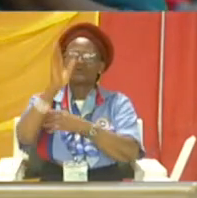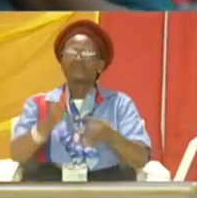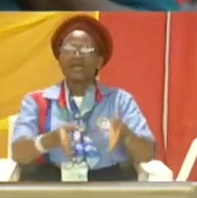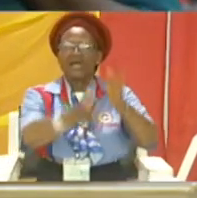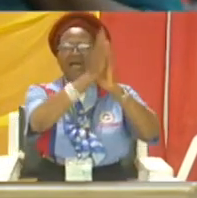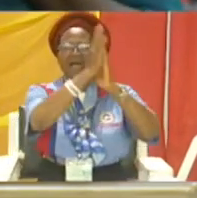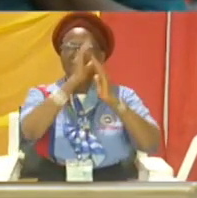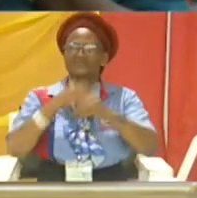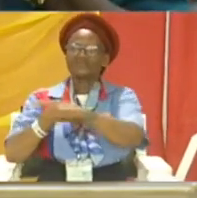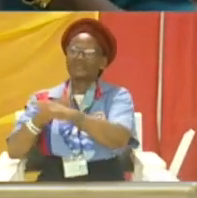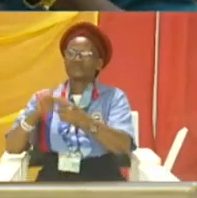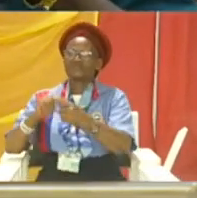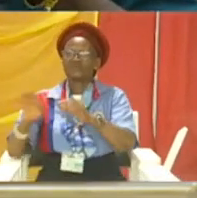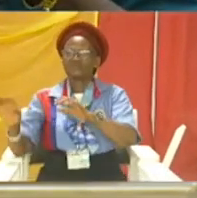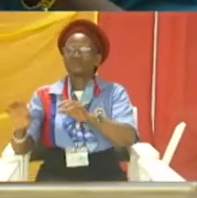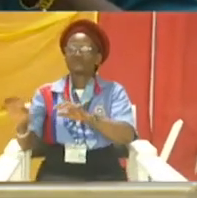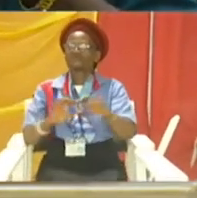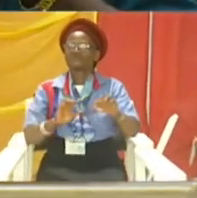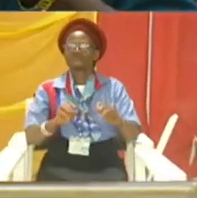point